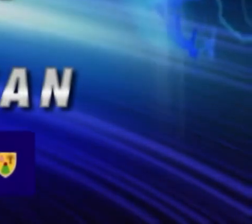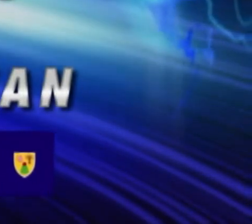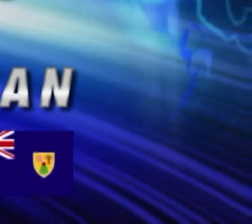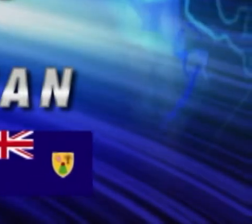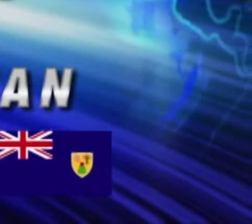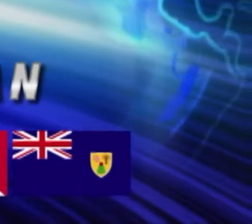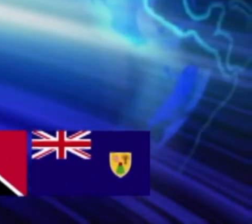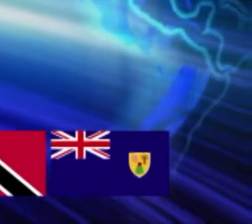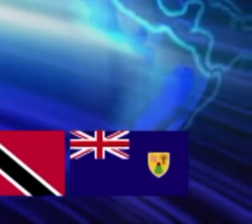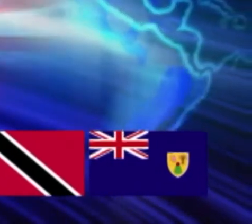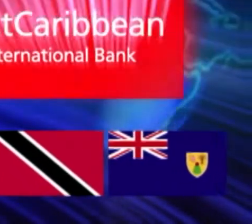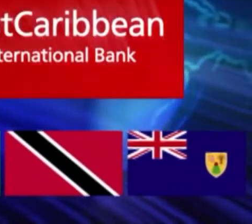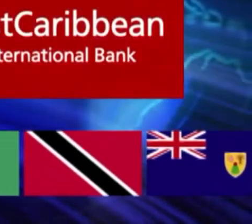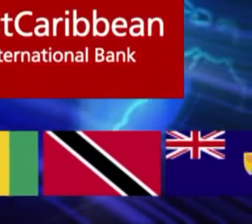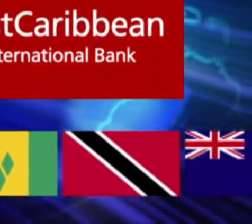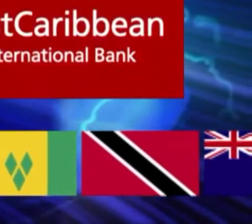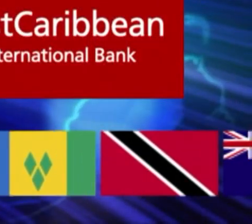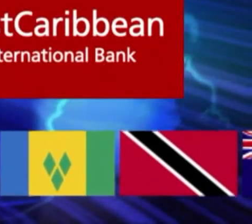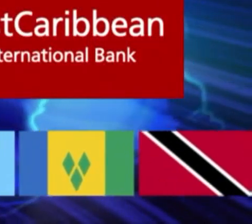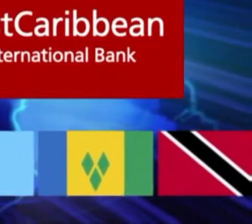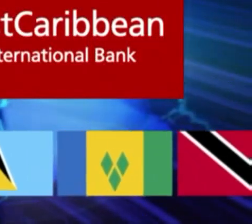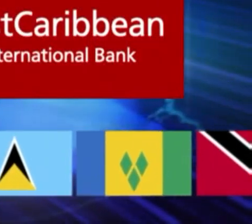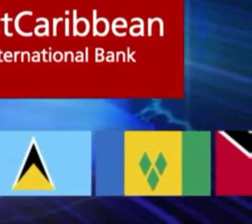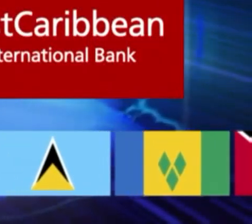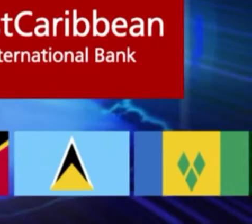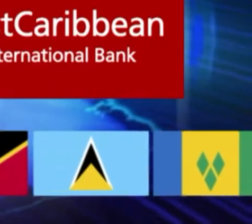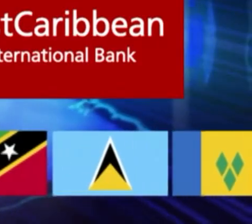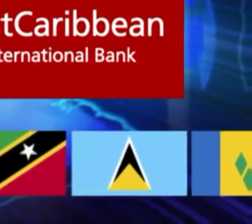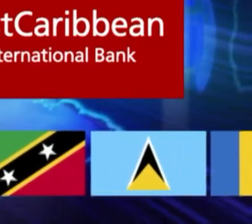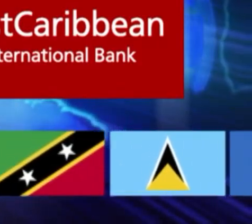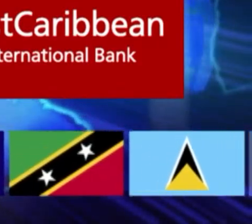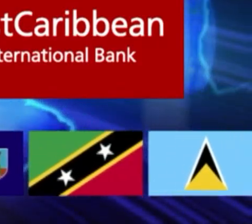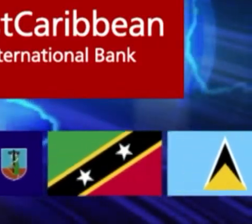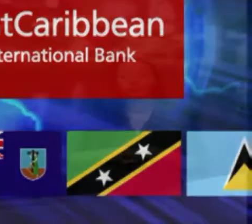Across the Caribbean, brought to you by CIBC First Caribbean.